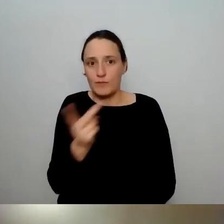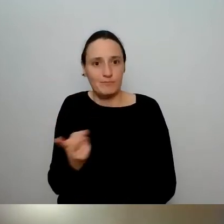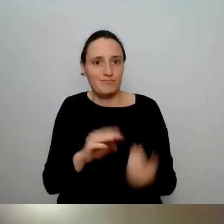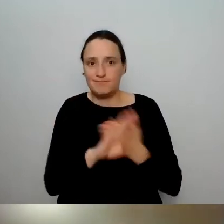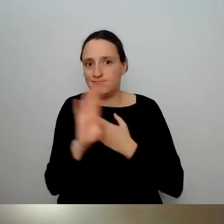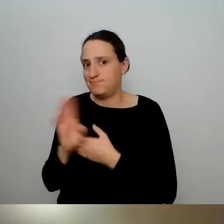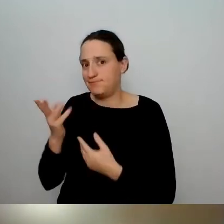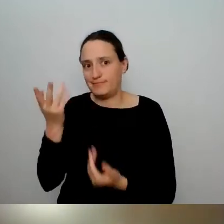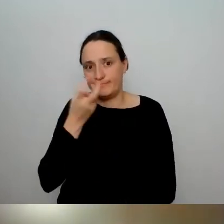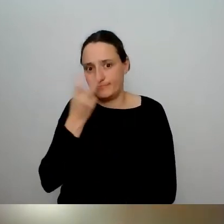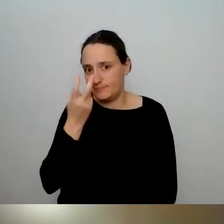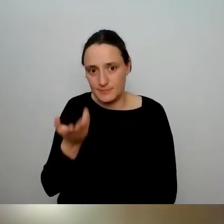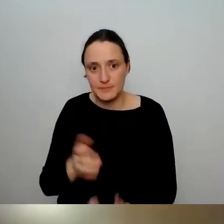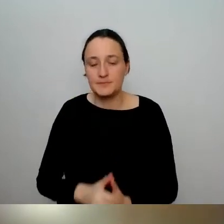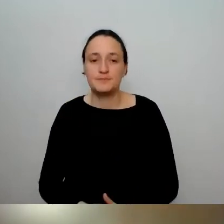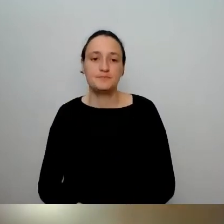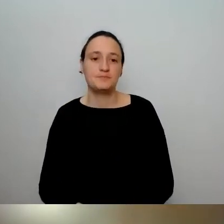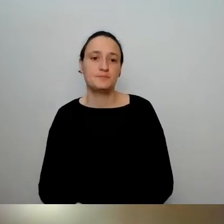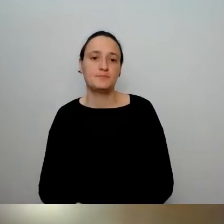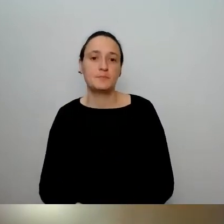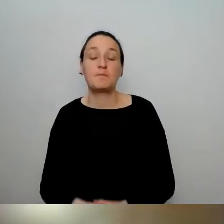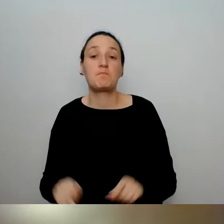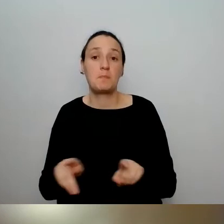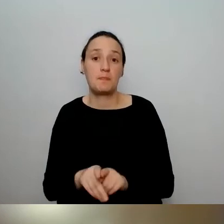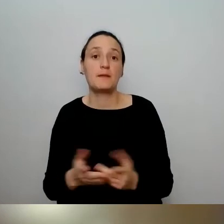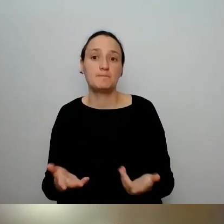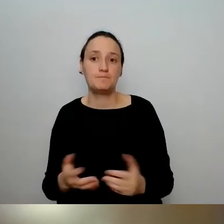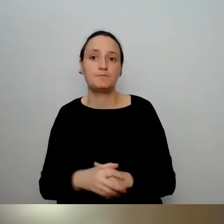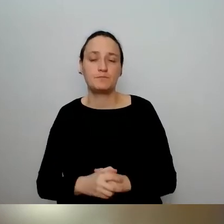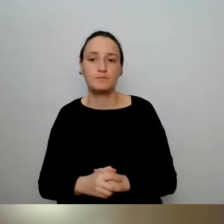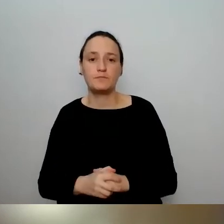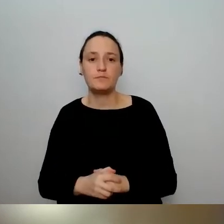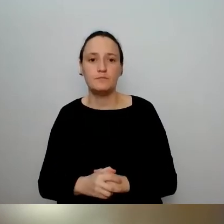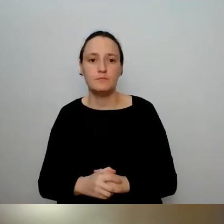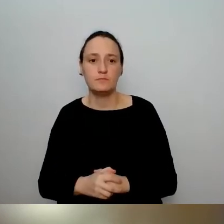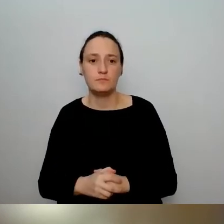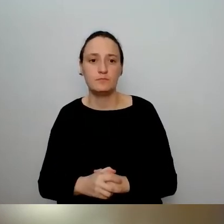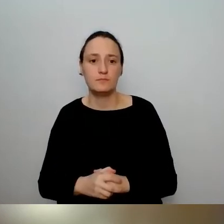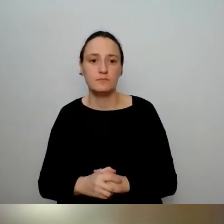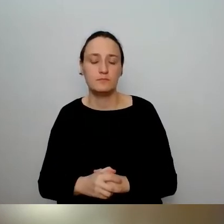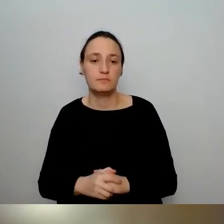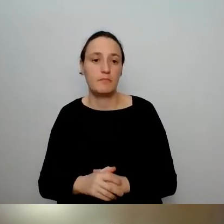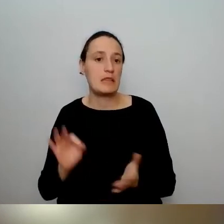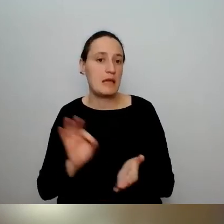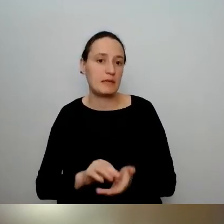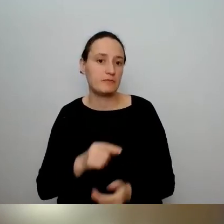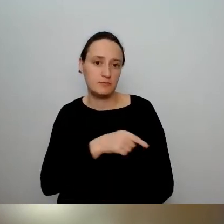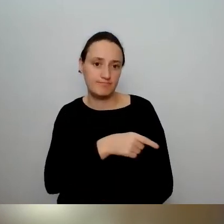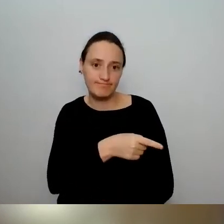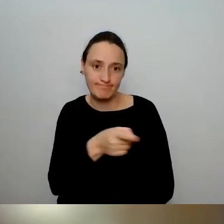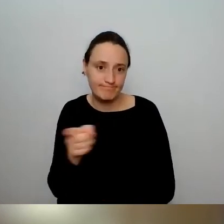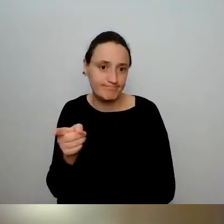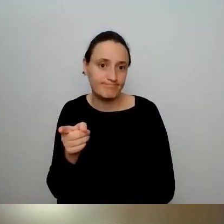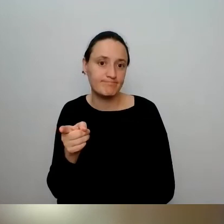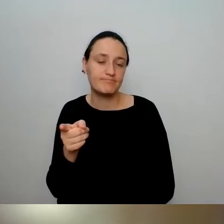to hear all this fascinating information and very important. I'm sure that we all have learned a